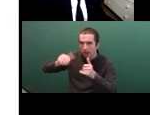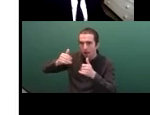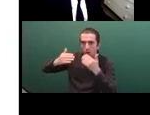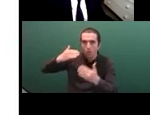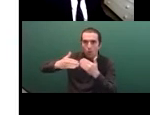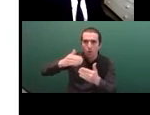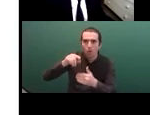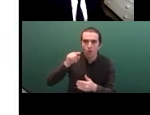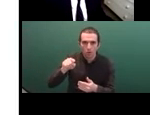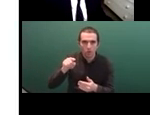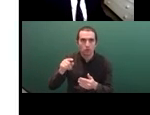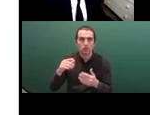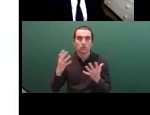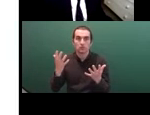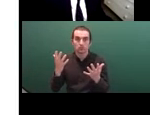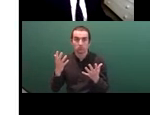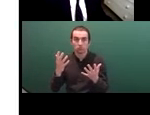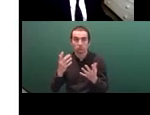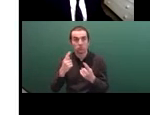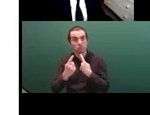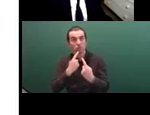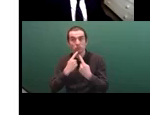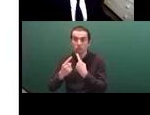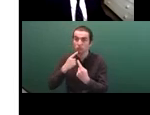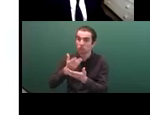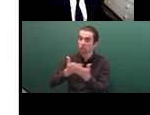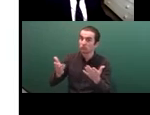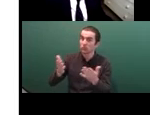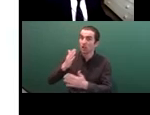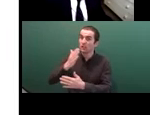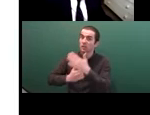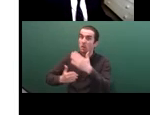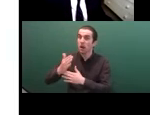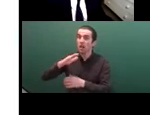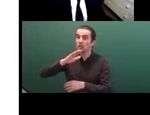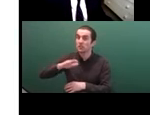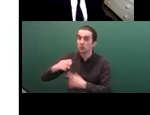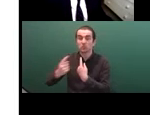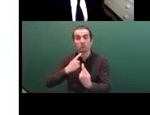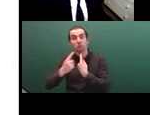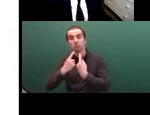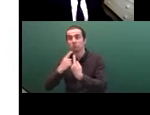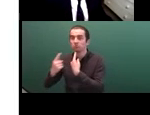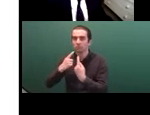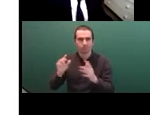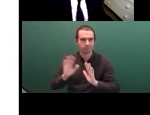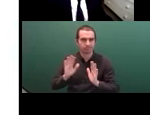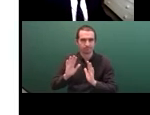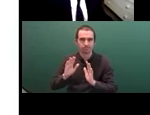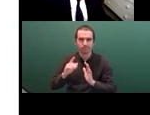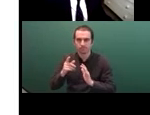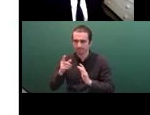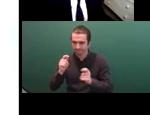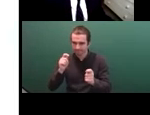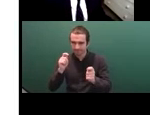visually impaired children need tactile environments, maps, tapes, and so on, text to talk, they